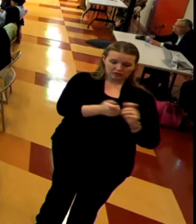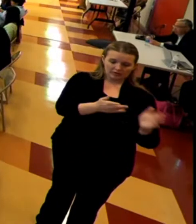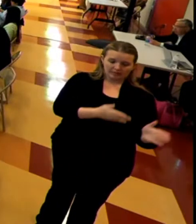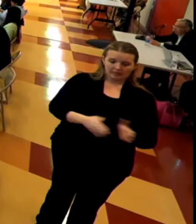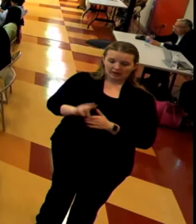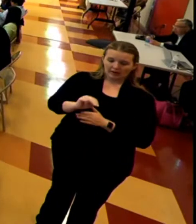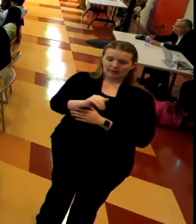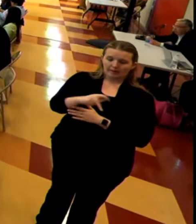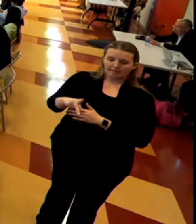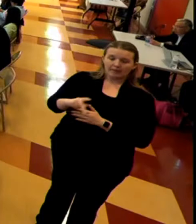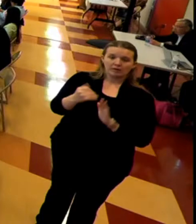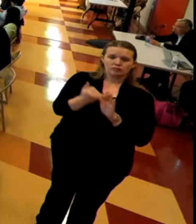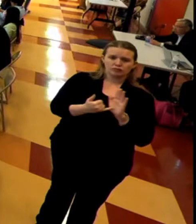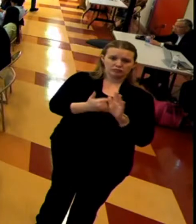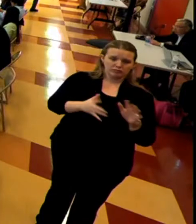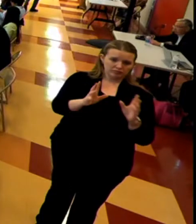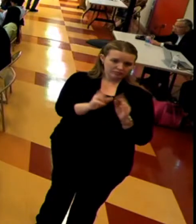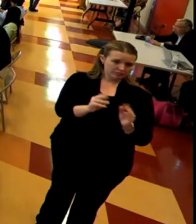drawing session.